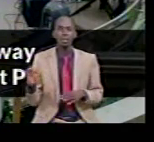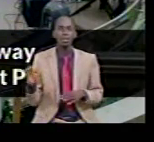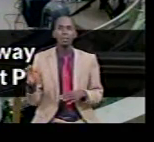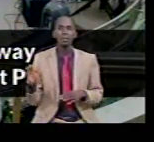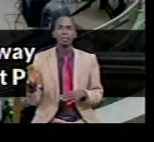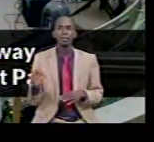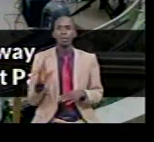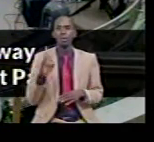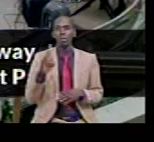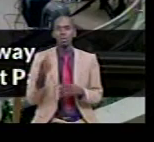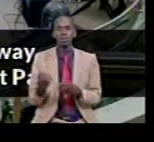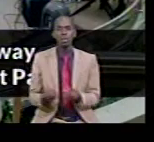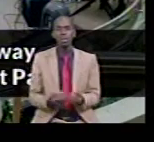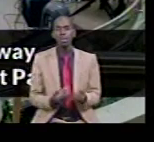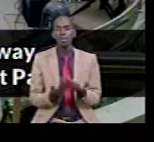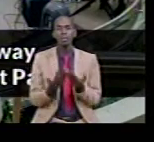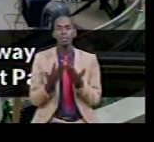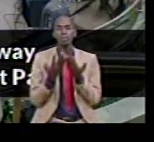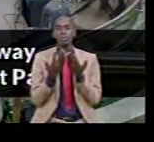away, was